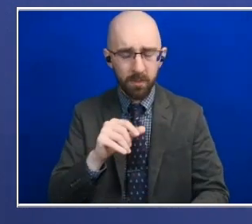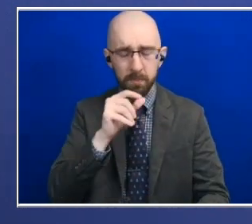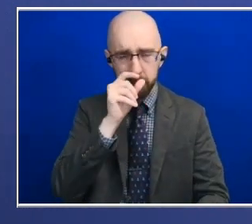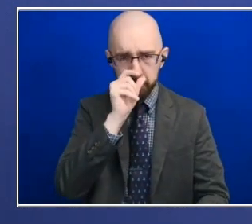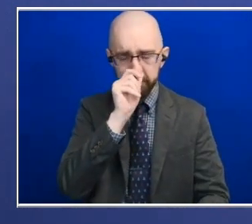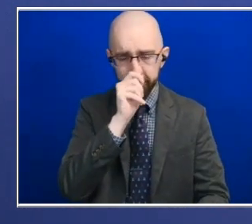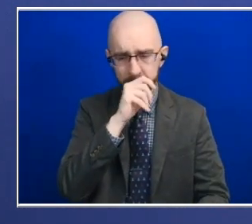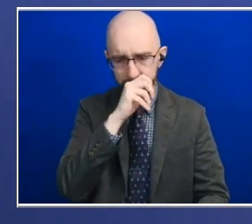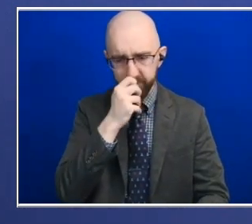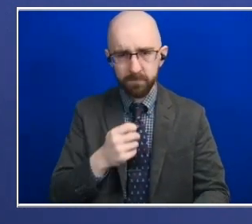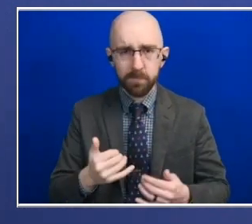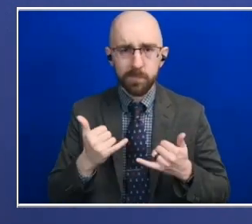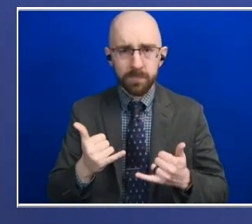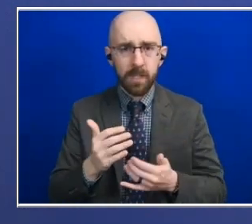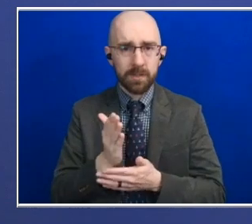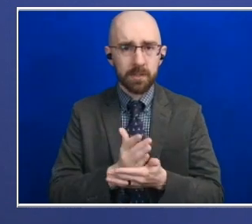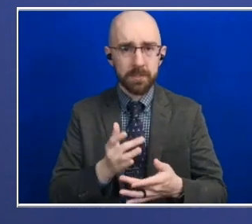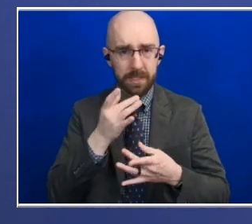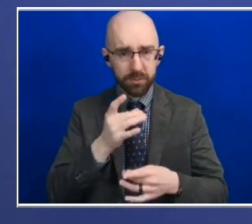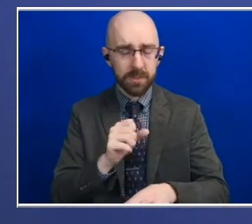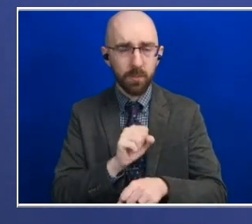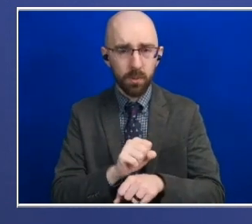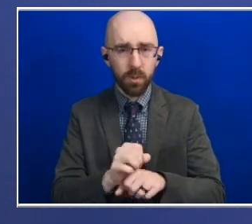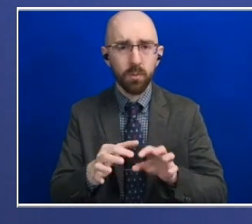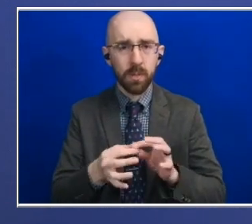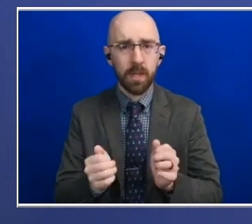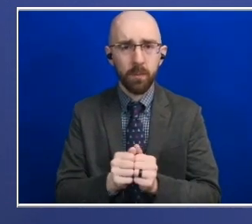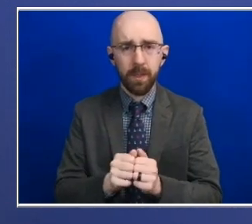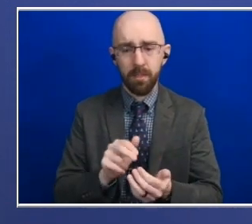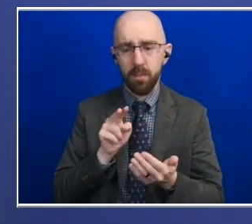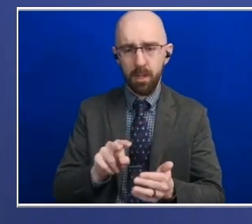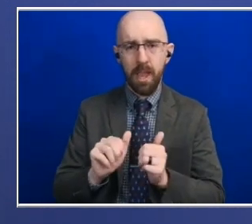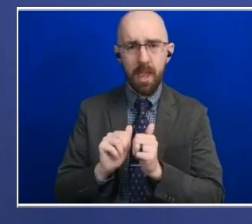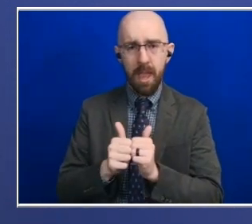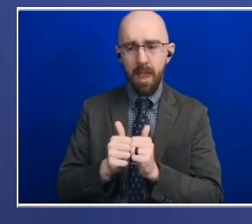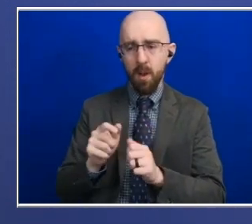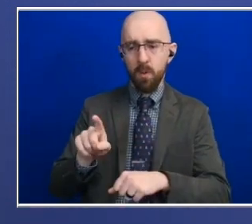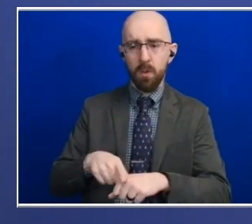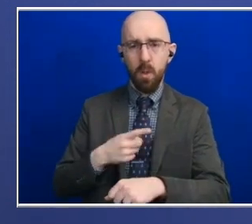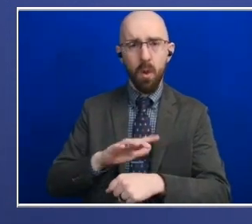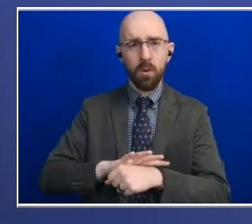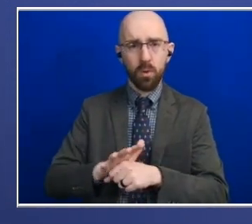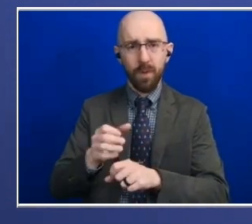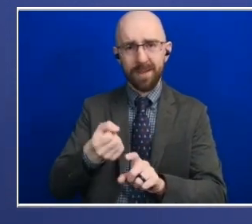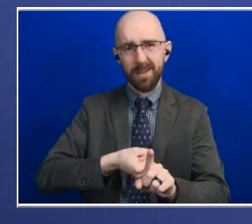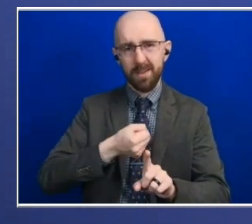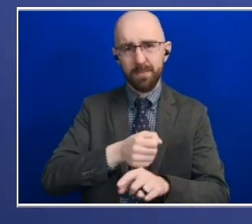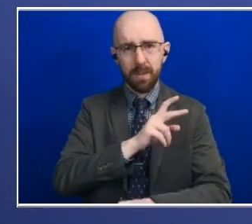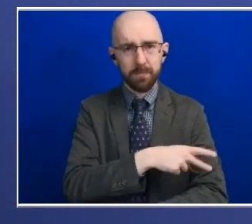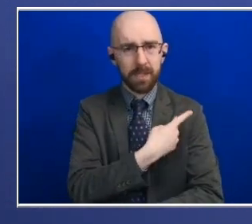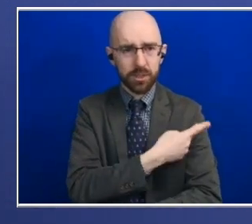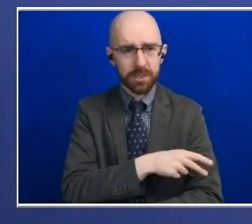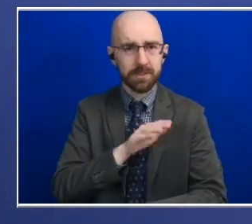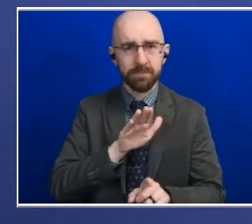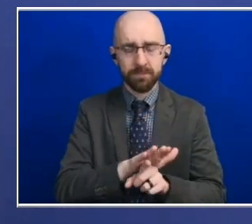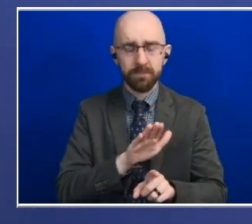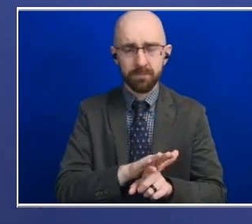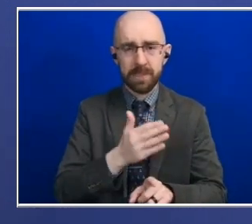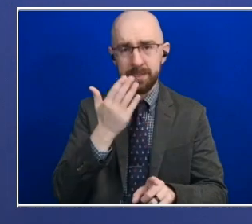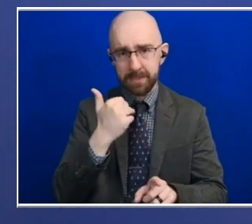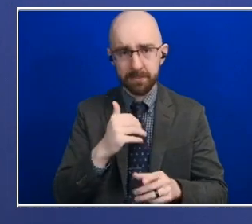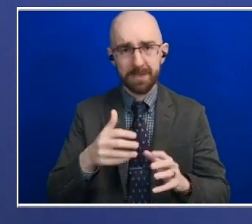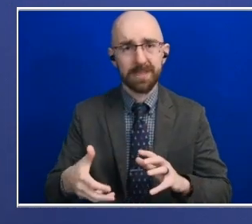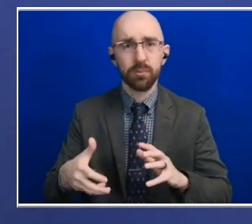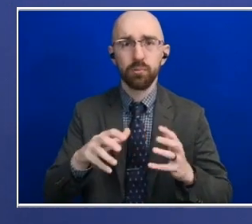some interesting work in terms of looking at how long COVID has impacted patients, disrupted their sleep, and also